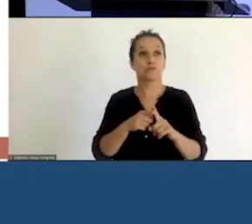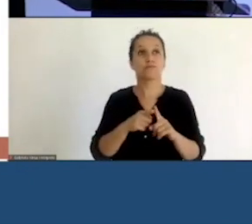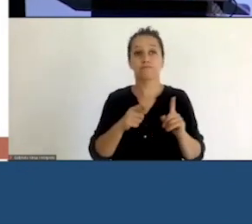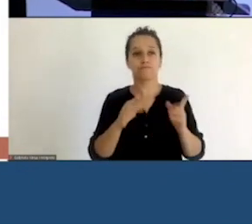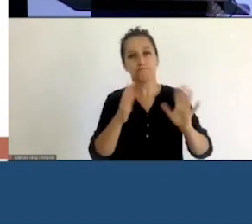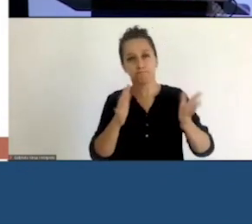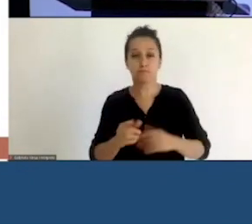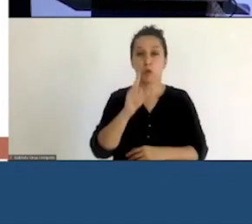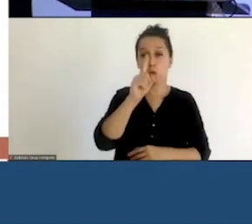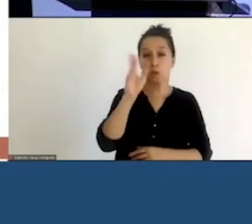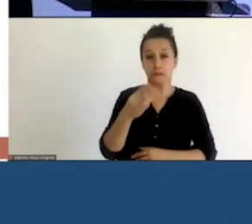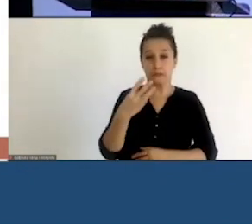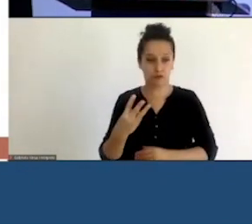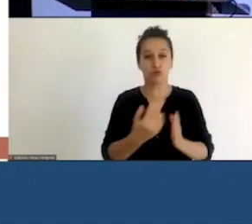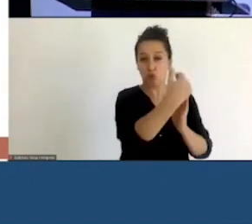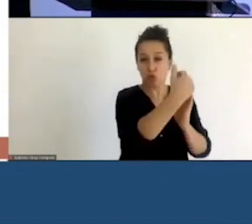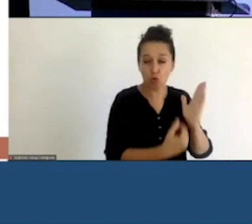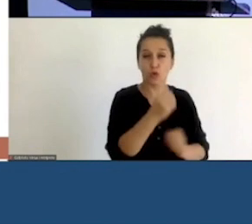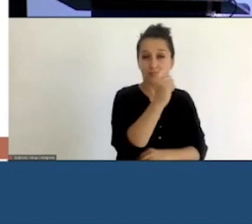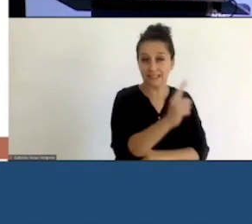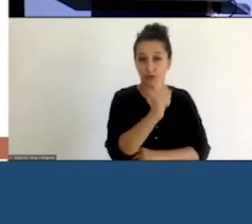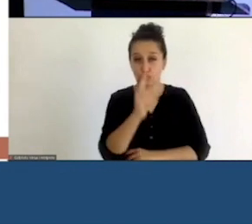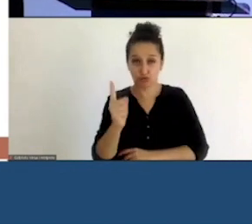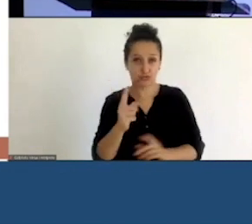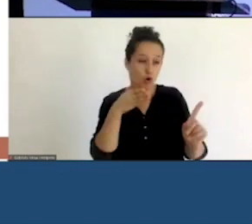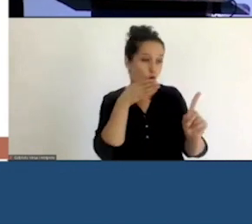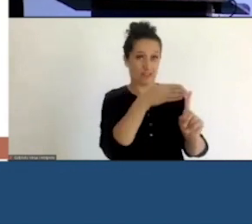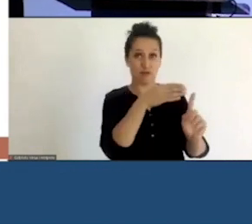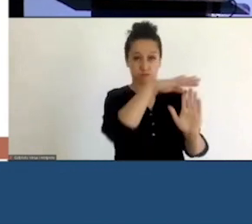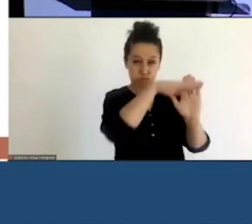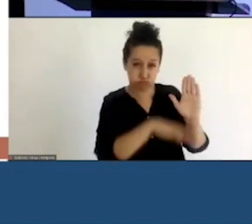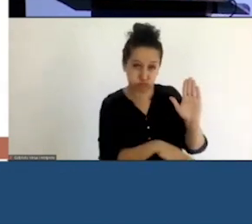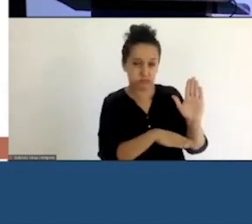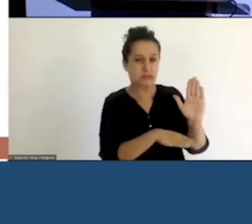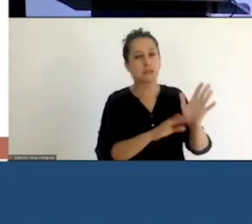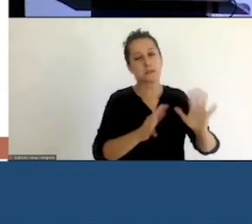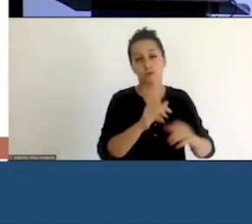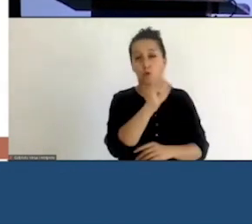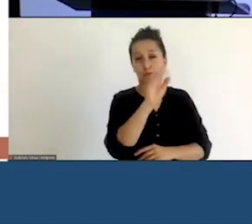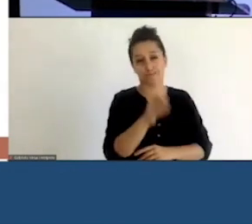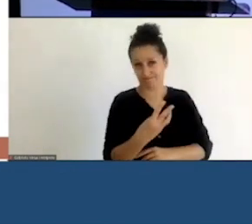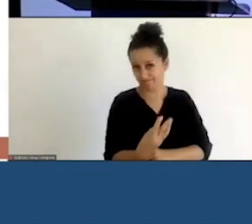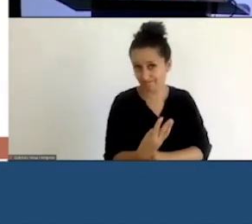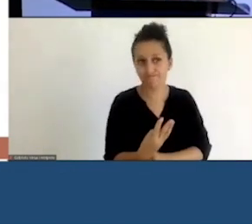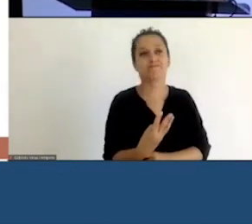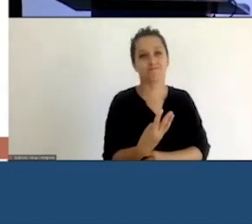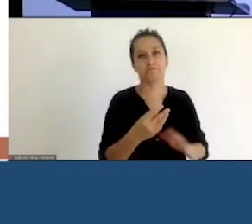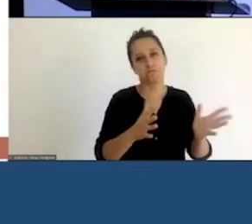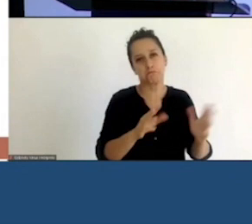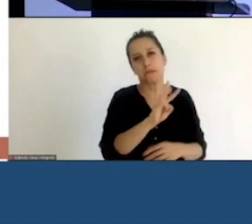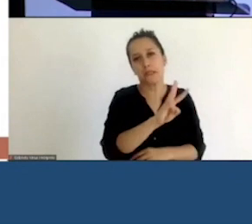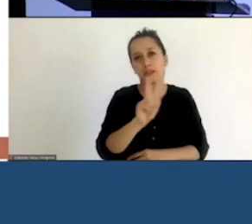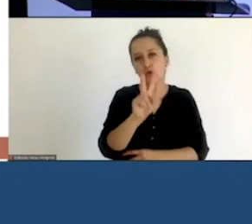only 1/3 of the 111 targets are currently on course. So